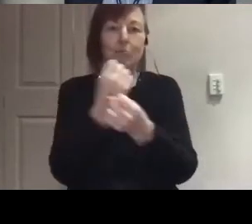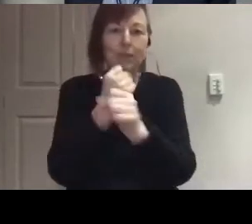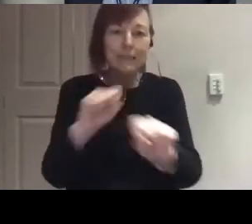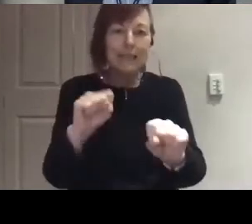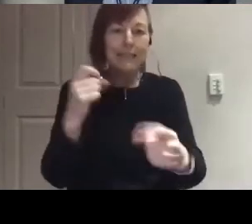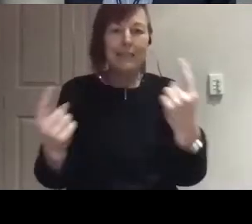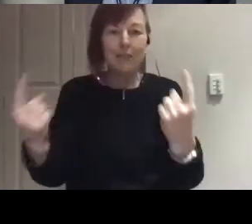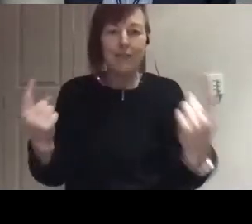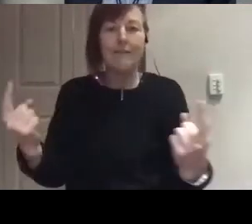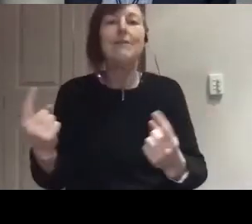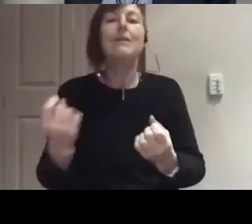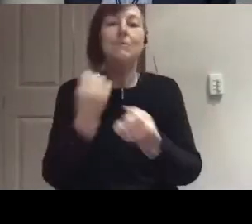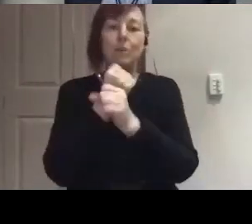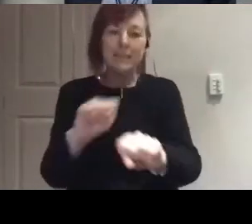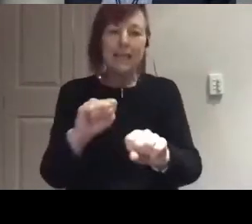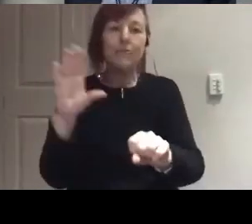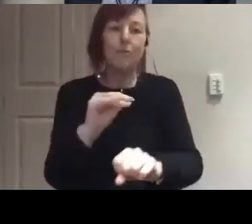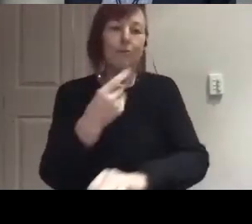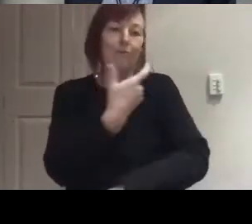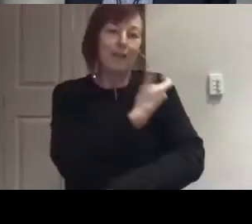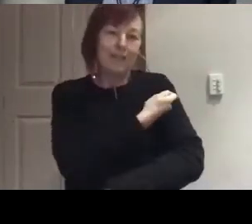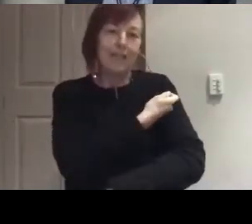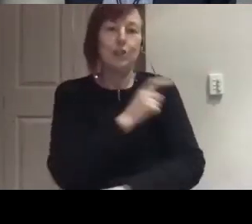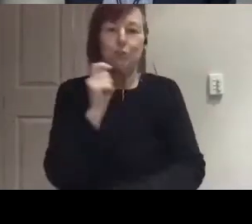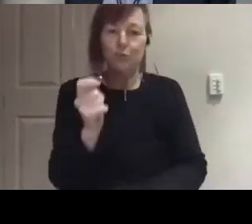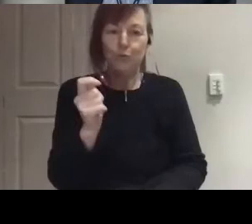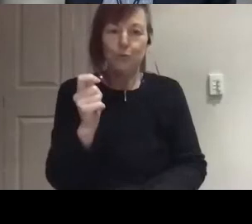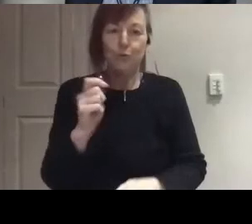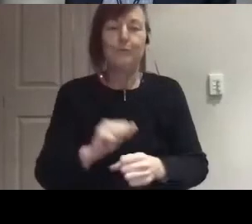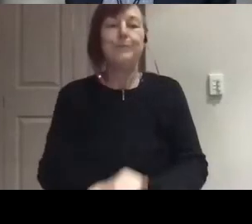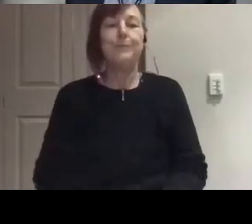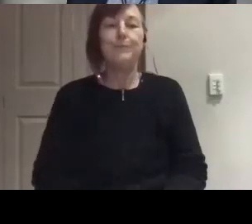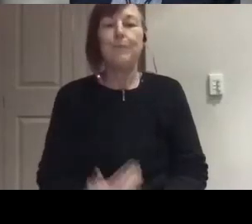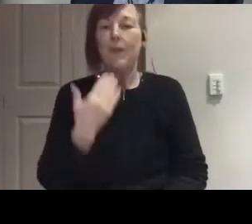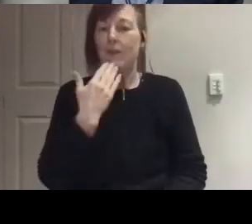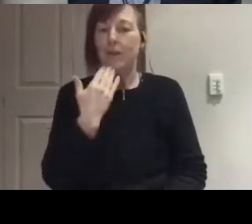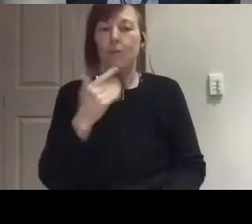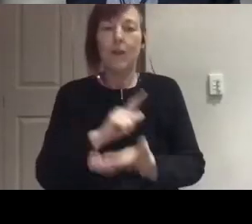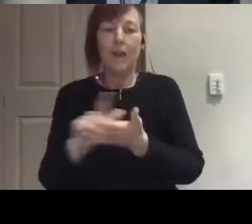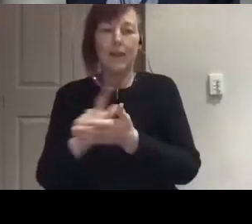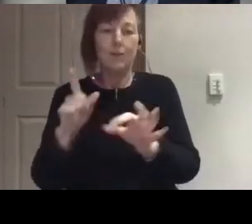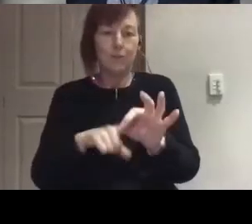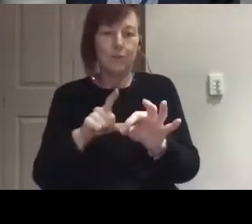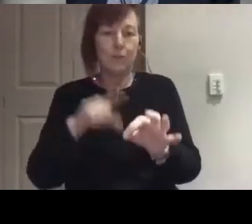through vaccination. I'll leave it there, I think, to leave plenty of time for questions. Thank you.